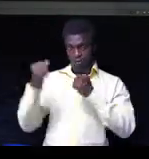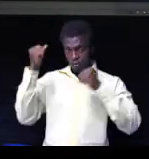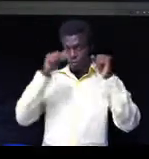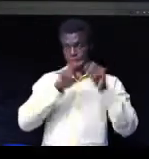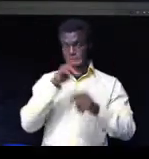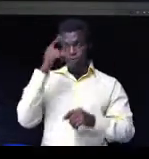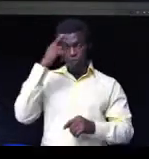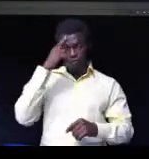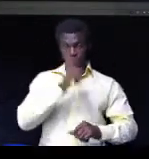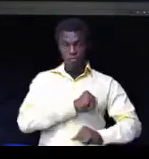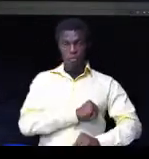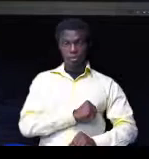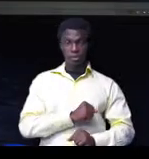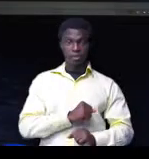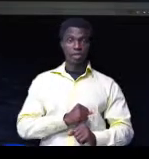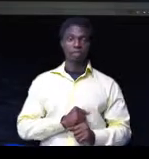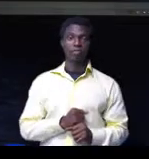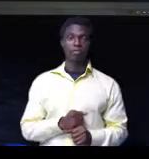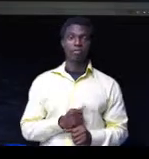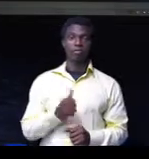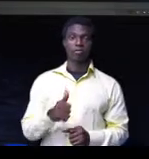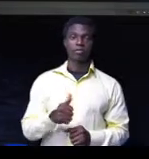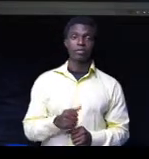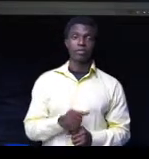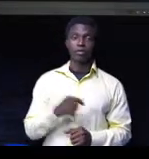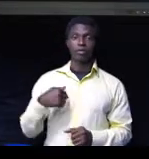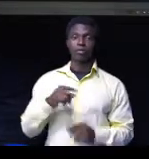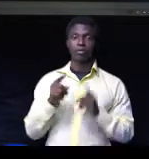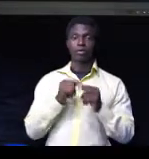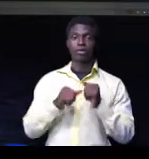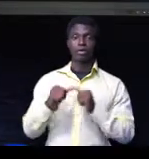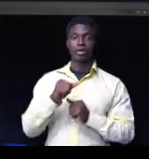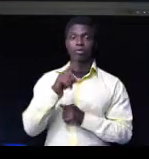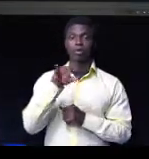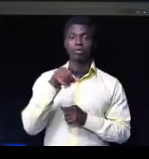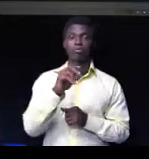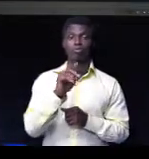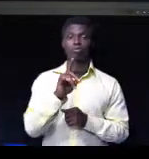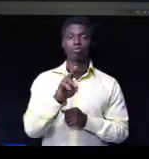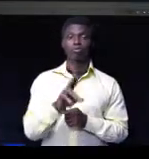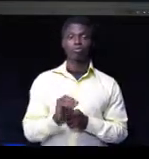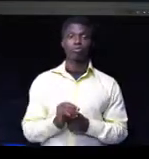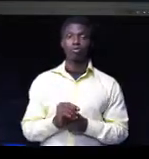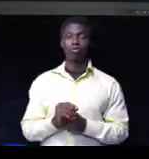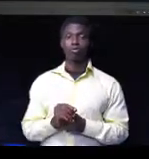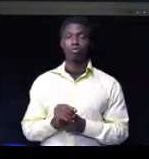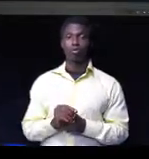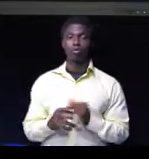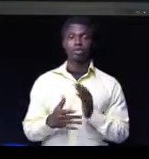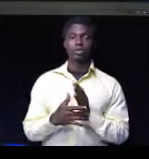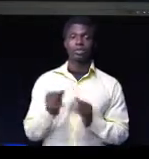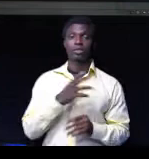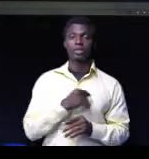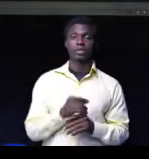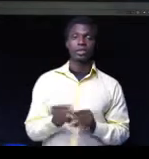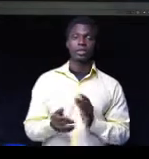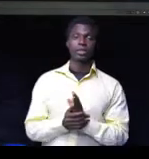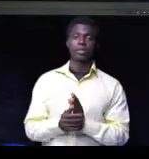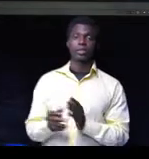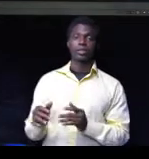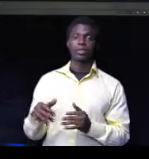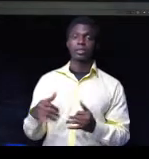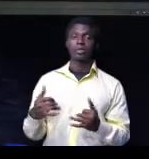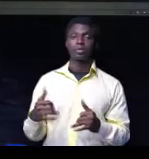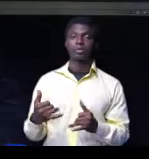for self-defense. And under martial arts, we talked about judo. We have different martial arts that we